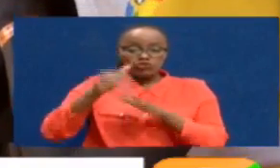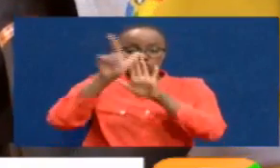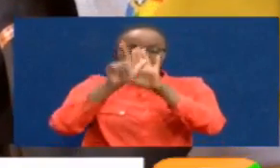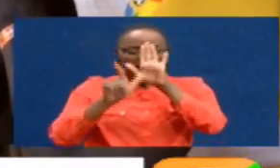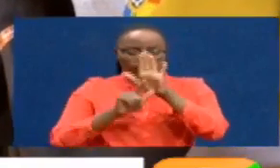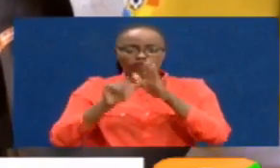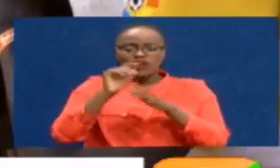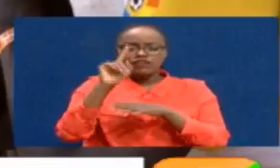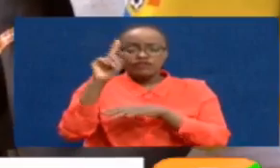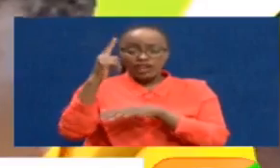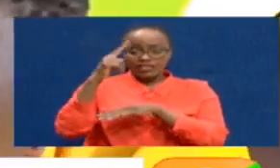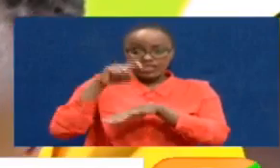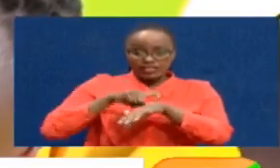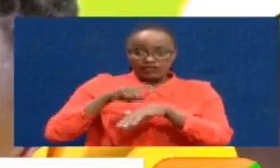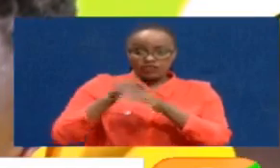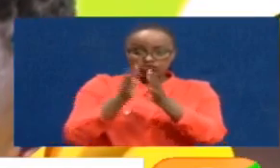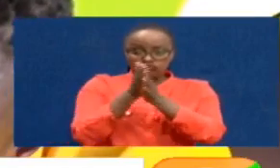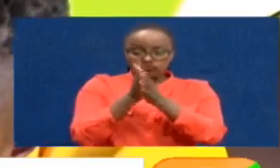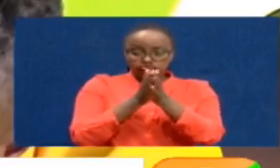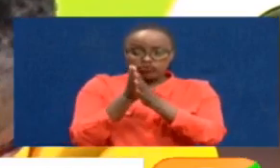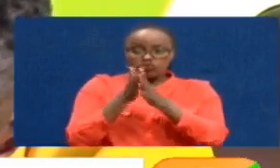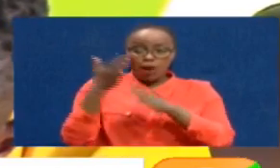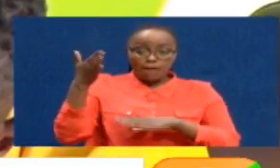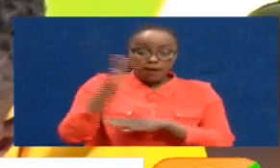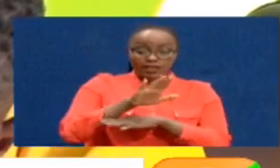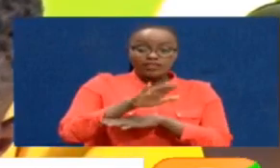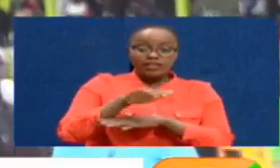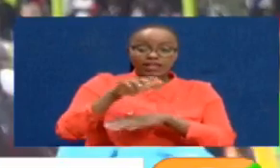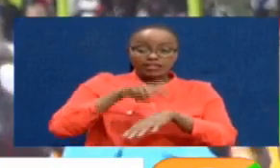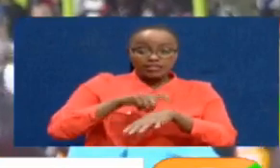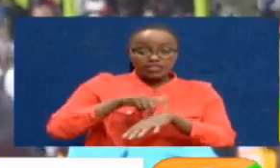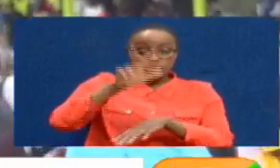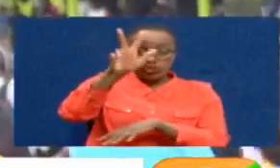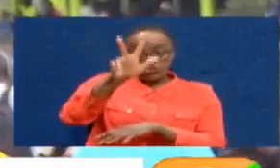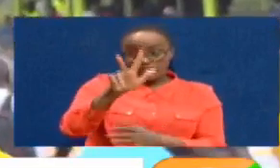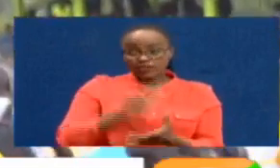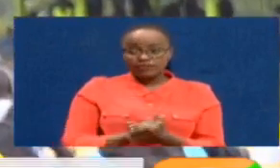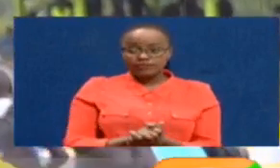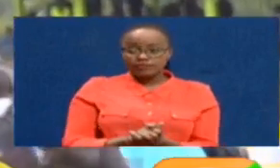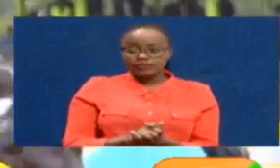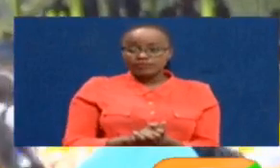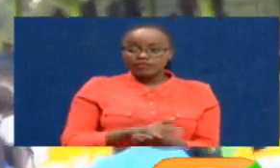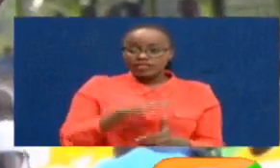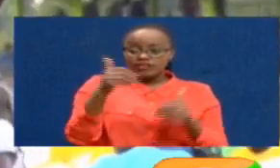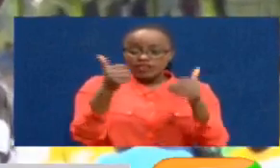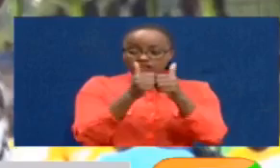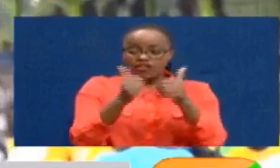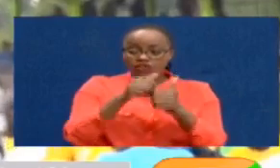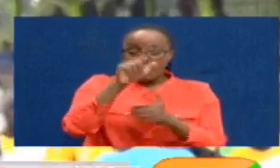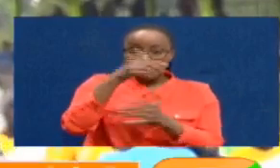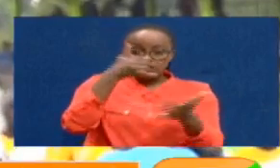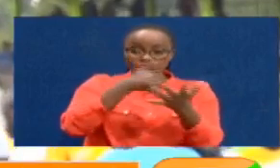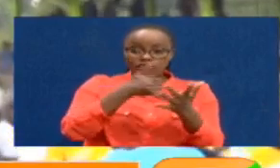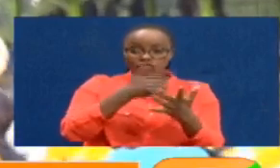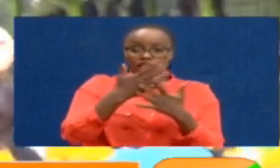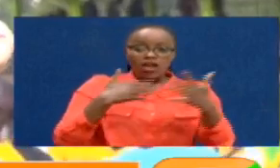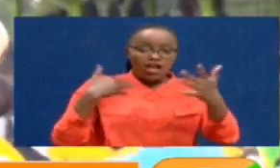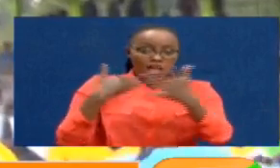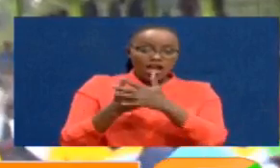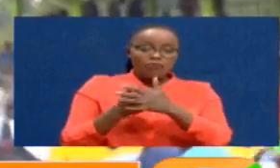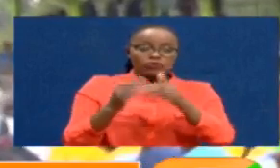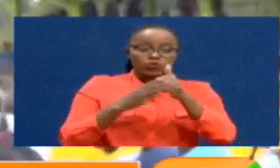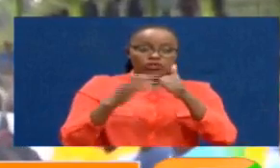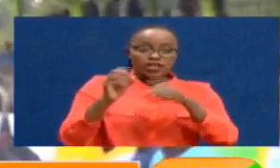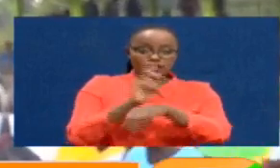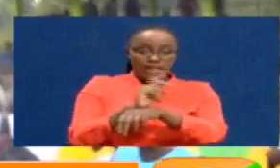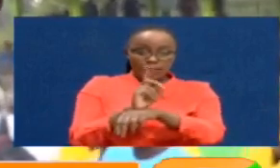lessons of season 1 to inspire a comeback in this season 3. Lazima kwa game, mkuwe kwa game hadi until the